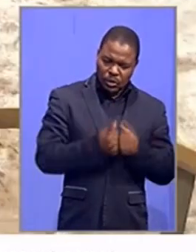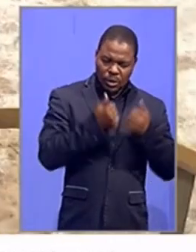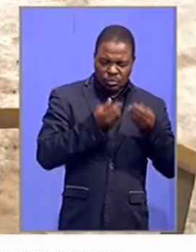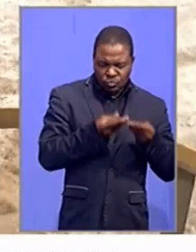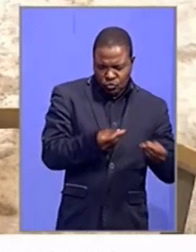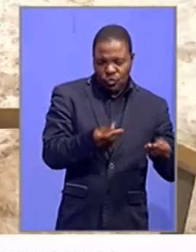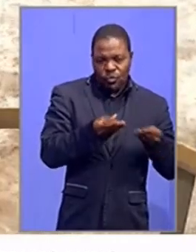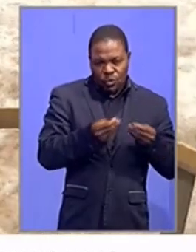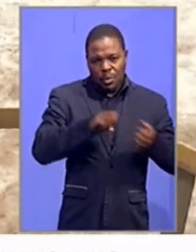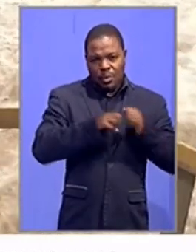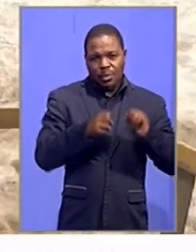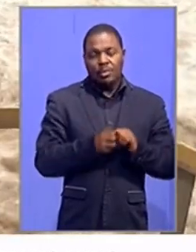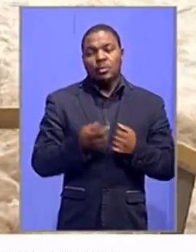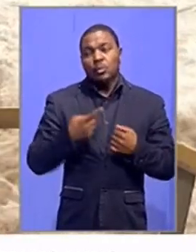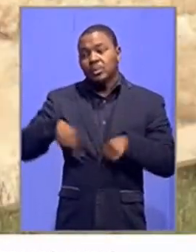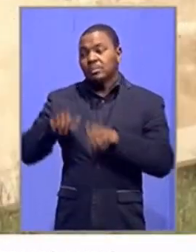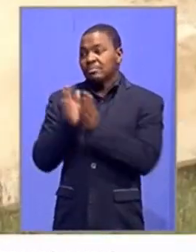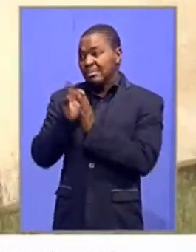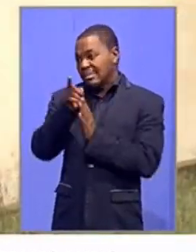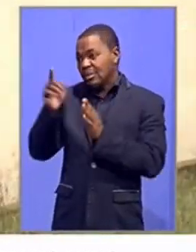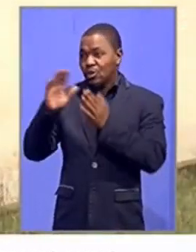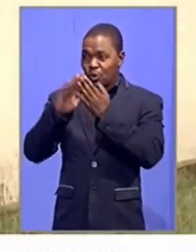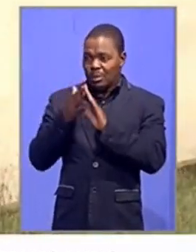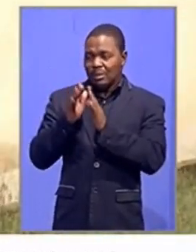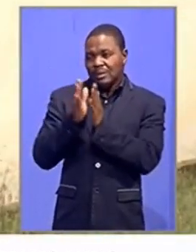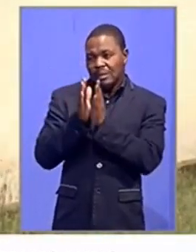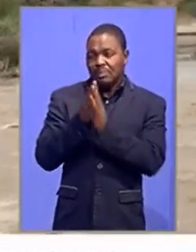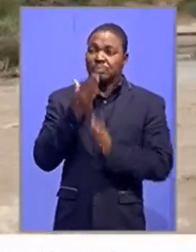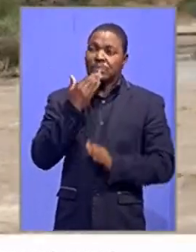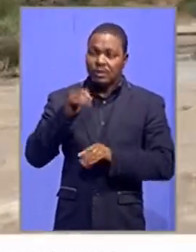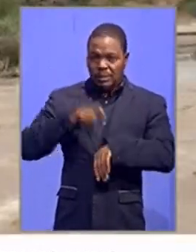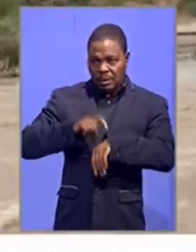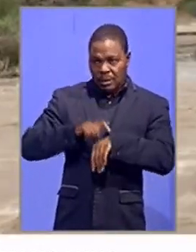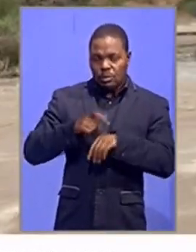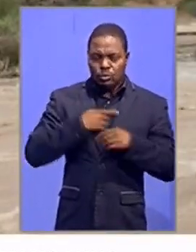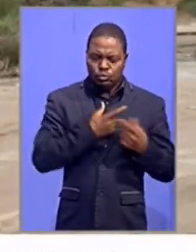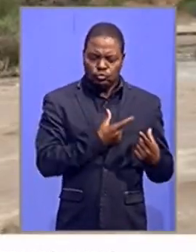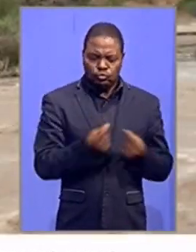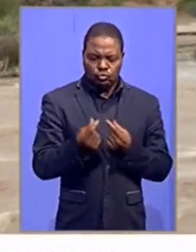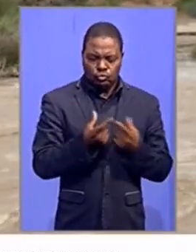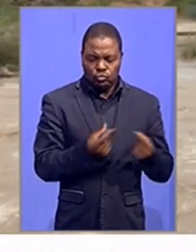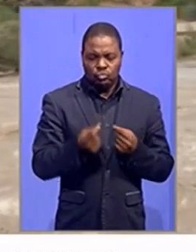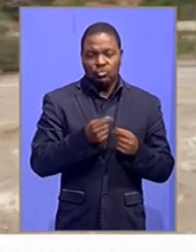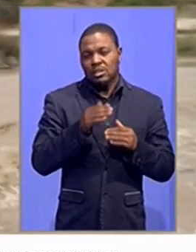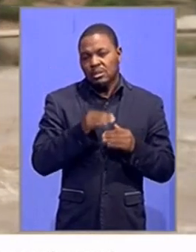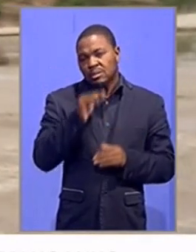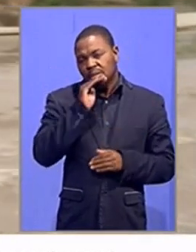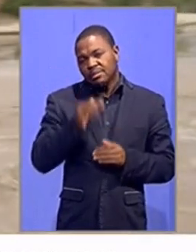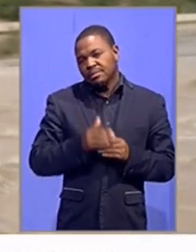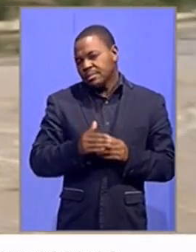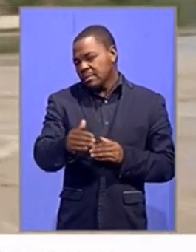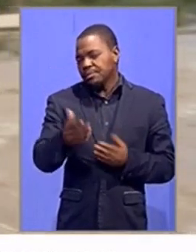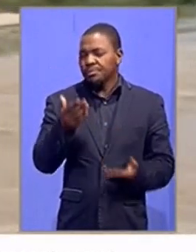kopa go setjhaba se amehileng hore ba re fe nako re shebelletse hore bonyane by